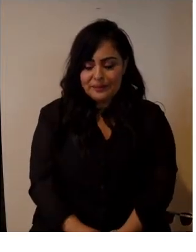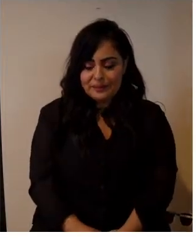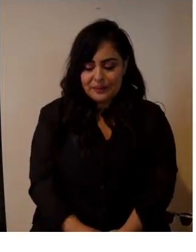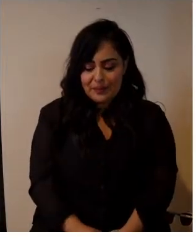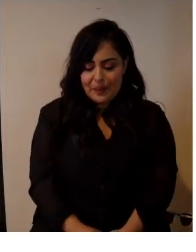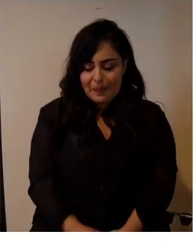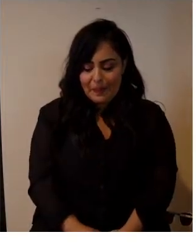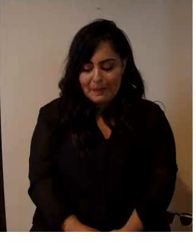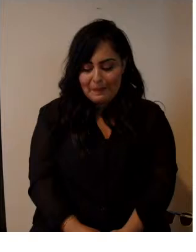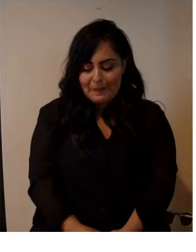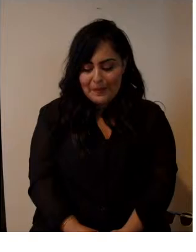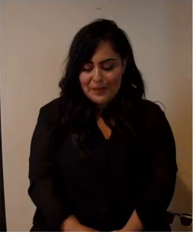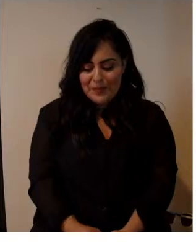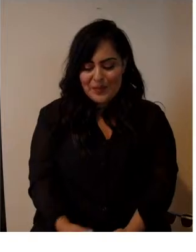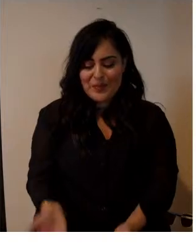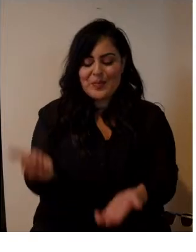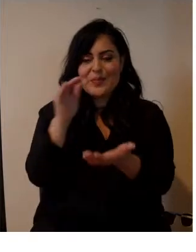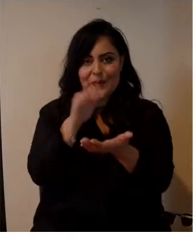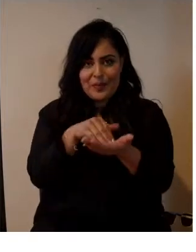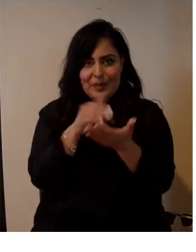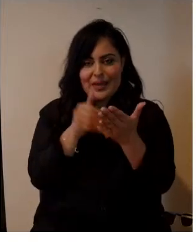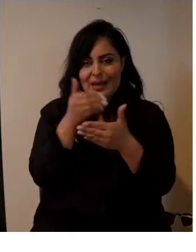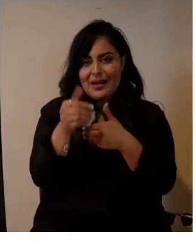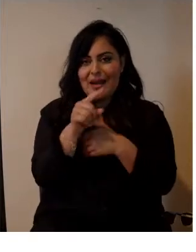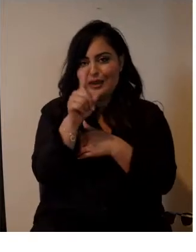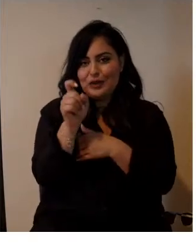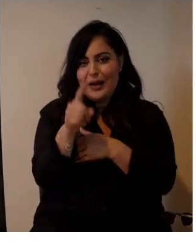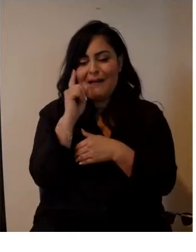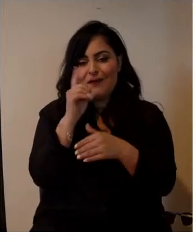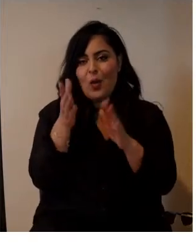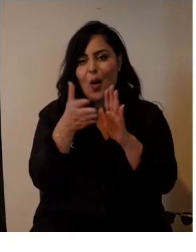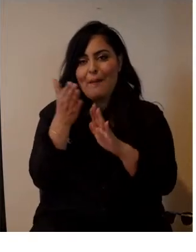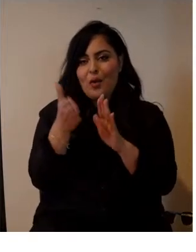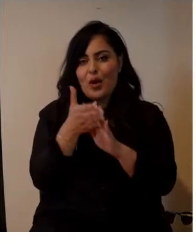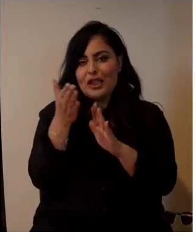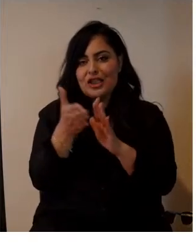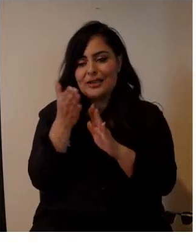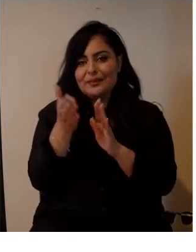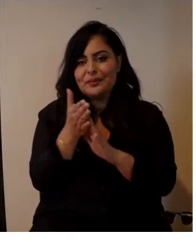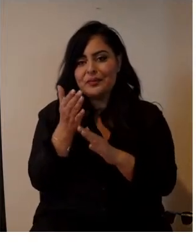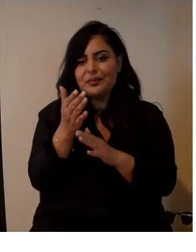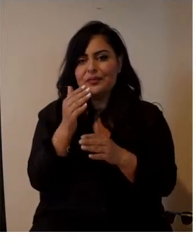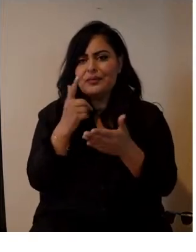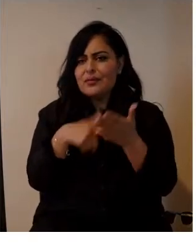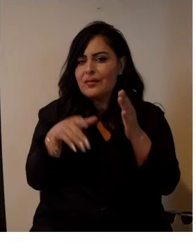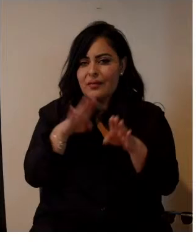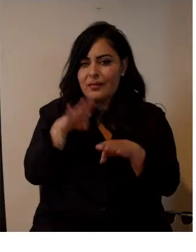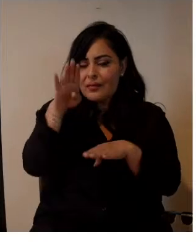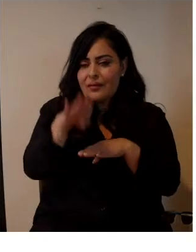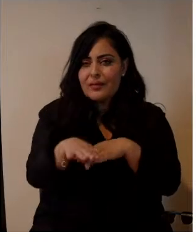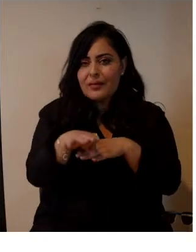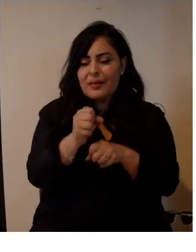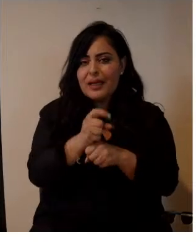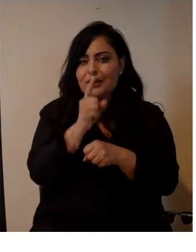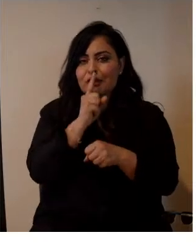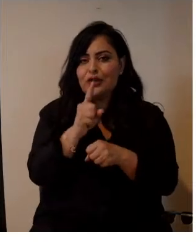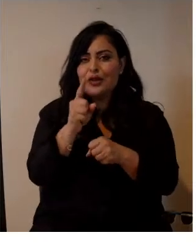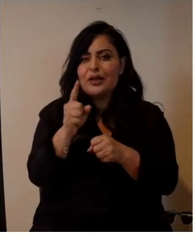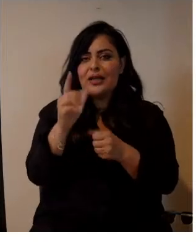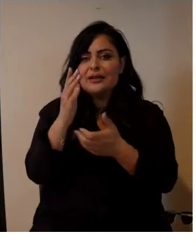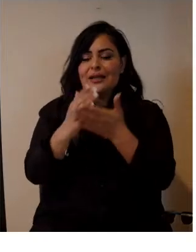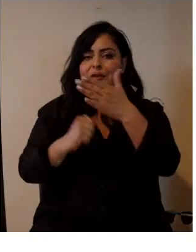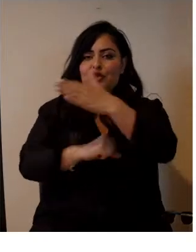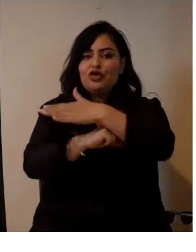Thank you for that. This next question is going to be for our operations. What steps are being taken to ensure remaining structures in the burned areas will